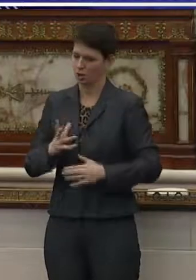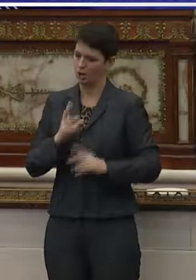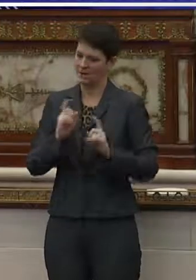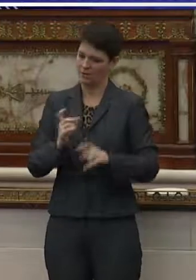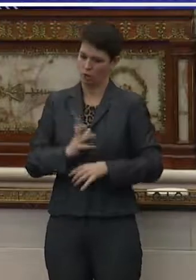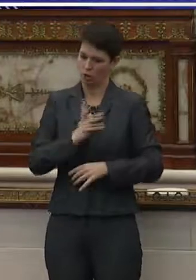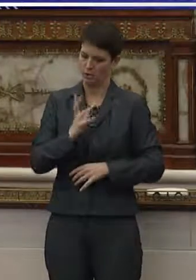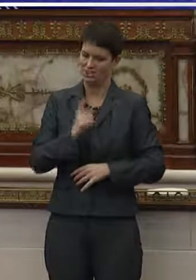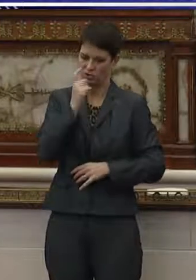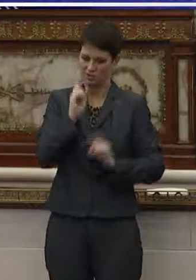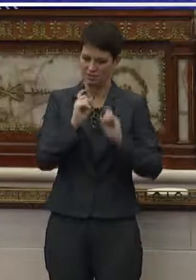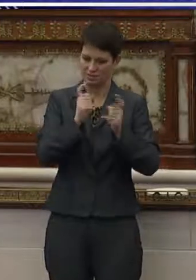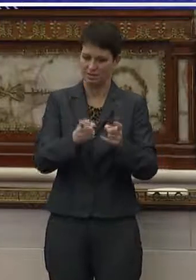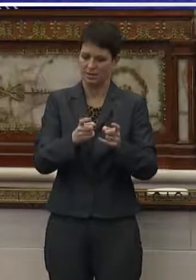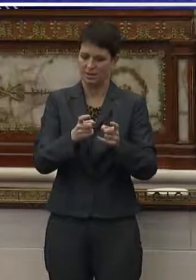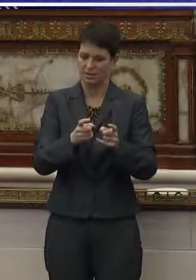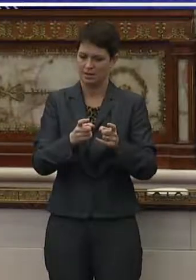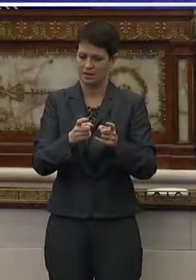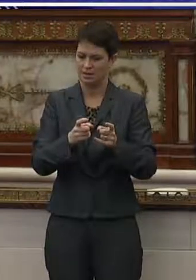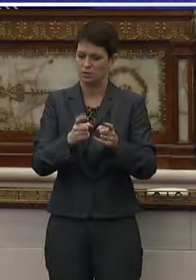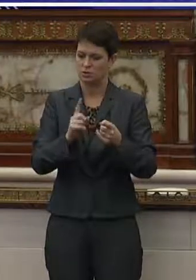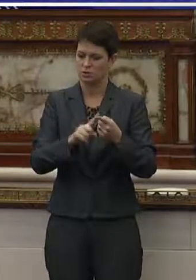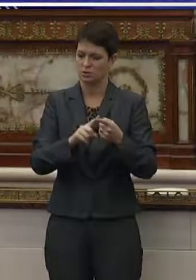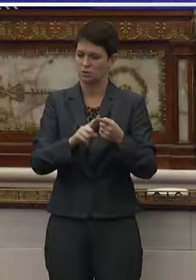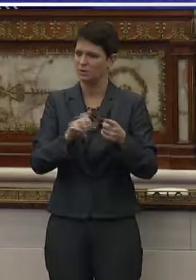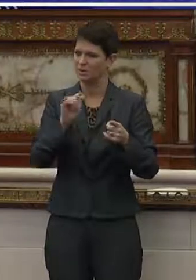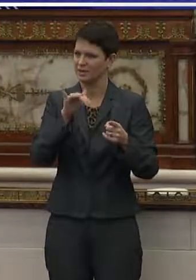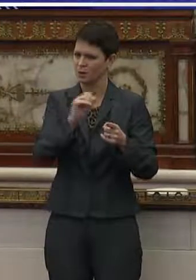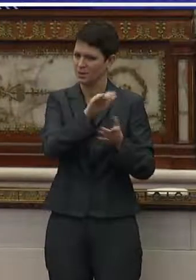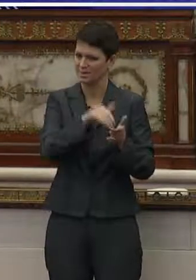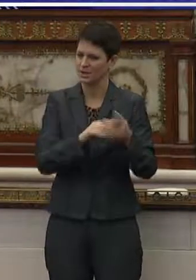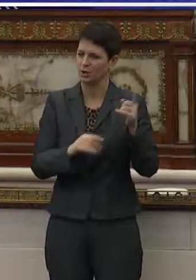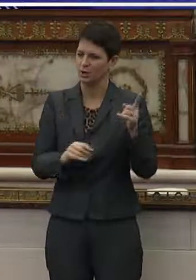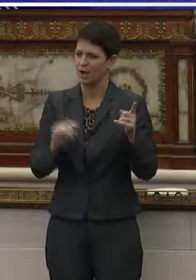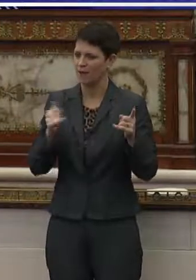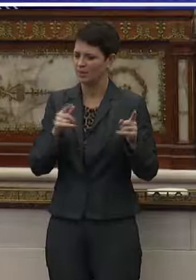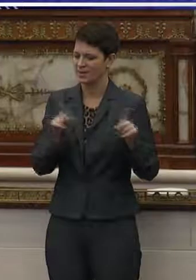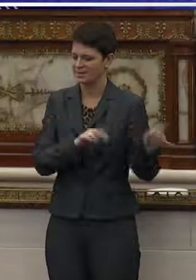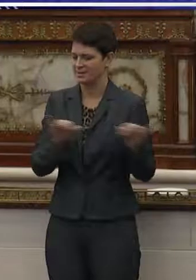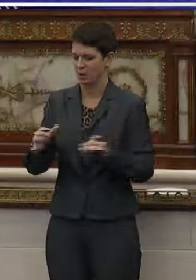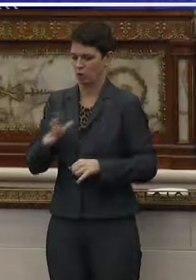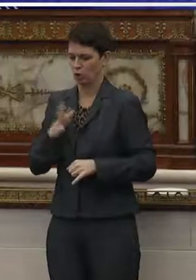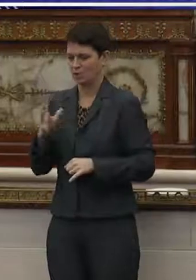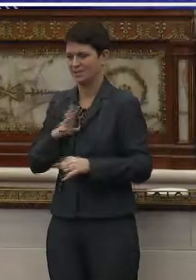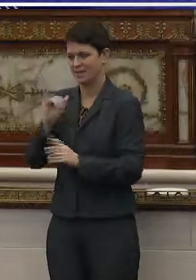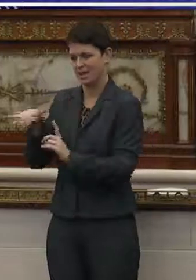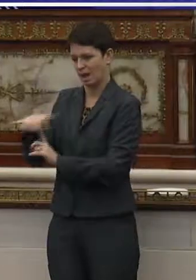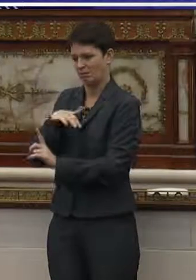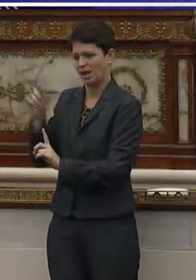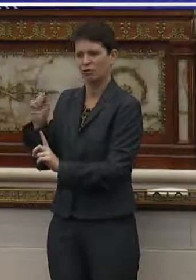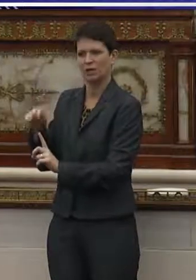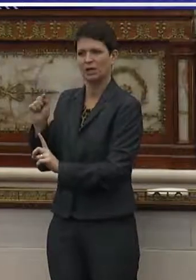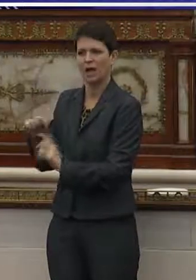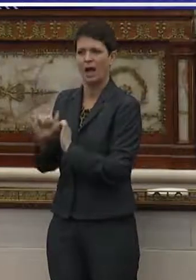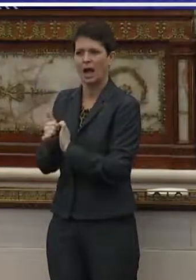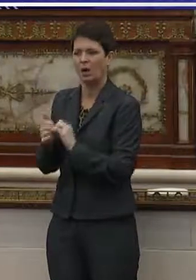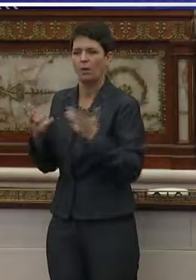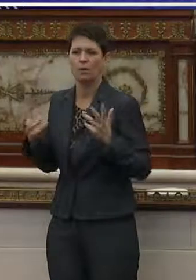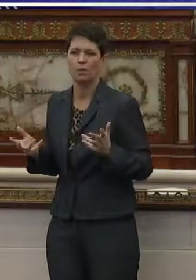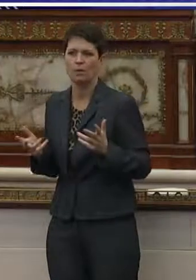talked about, Managing Director Alexander? How can we assure that they're going to have those same courtesies in that capacity, in that